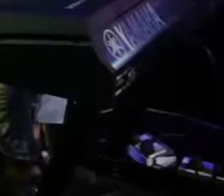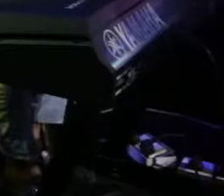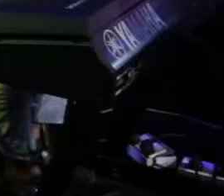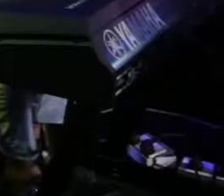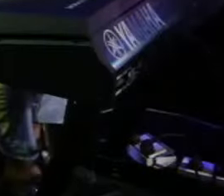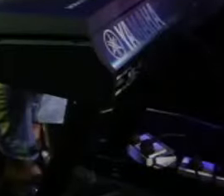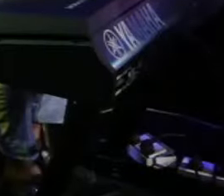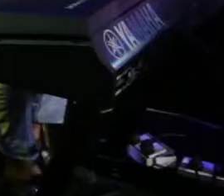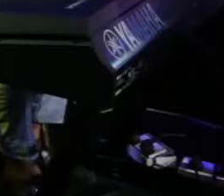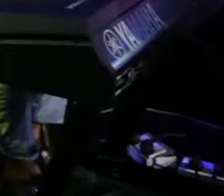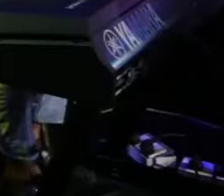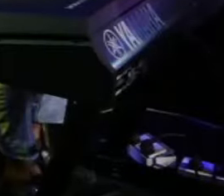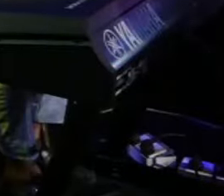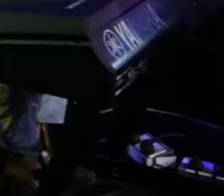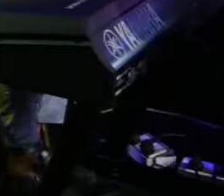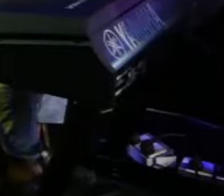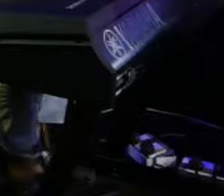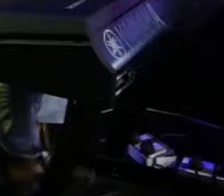oh,